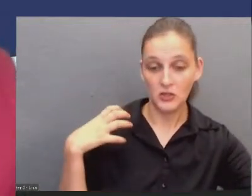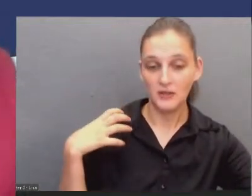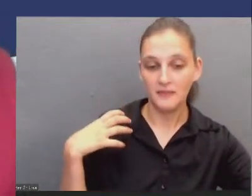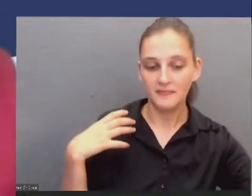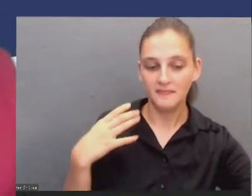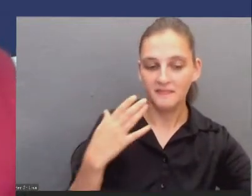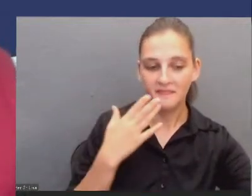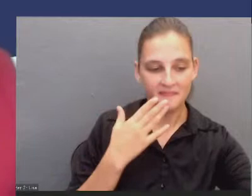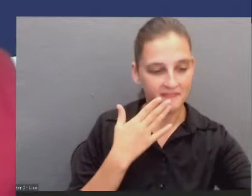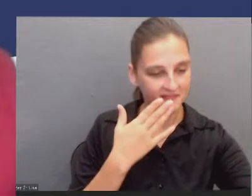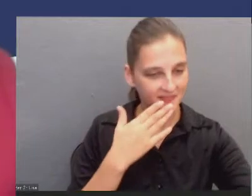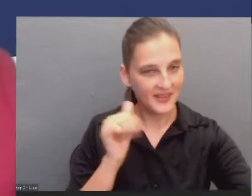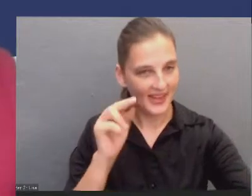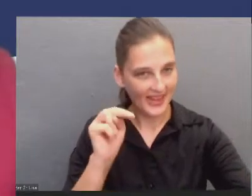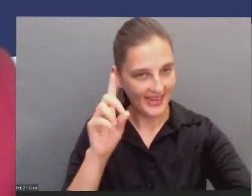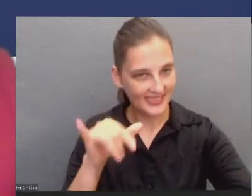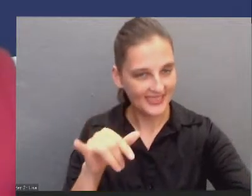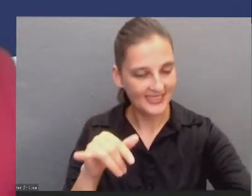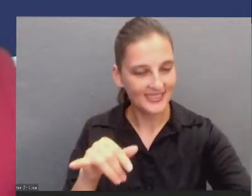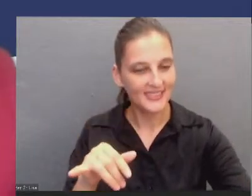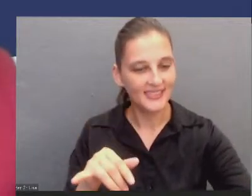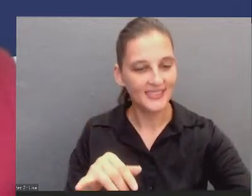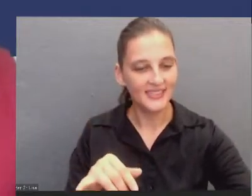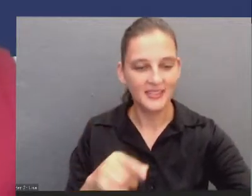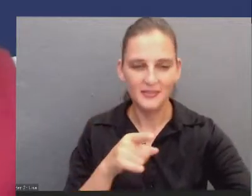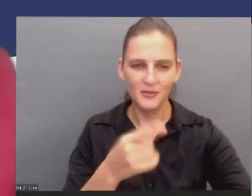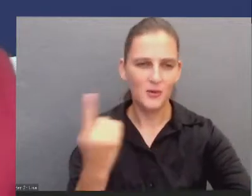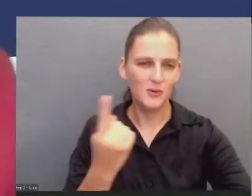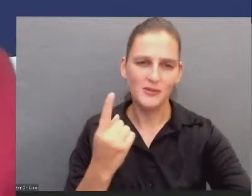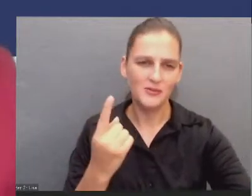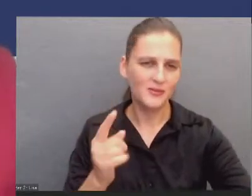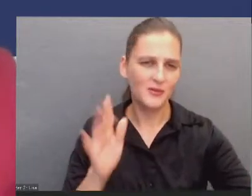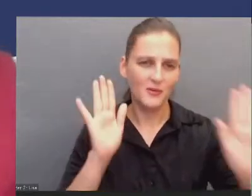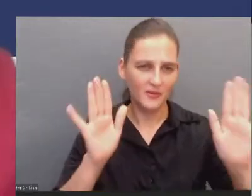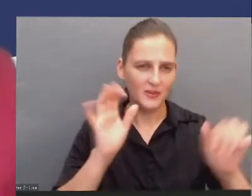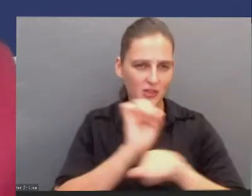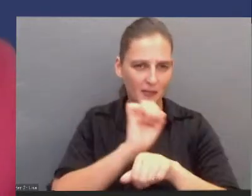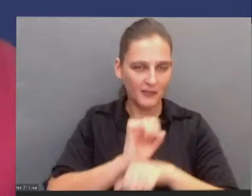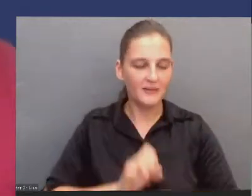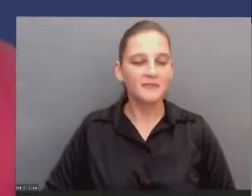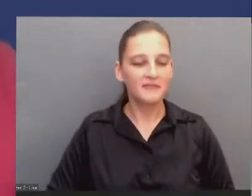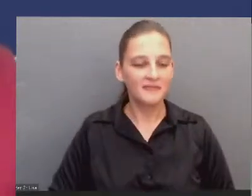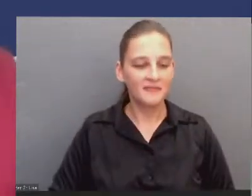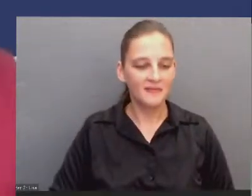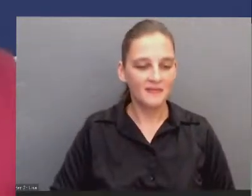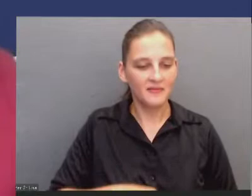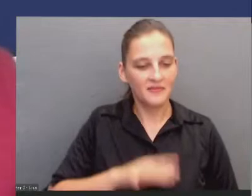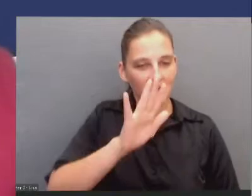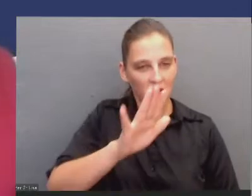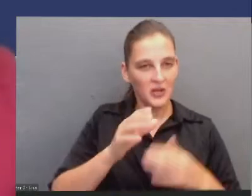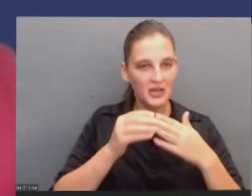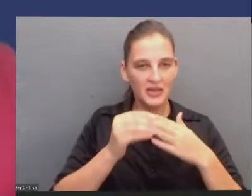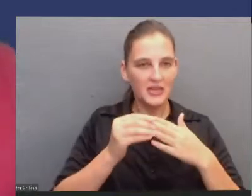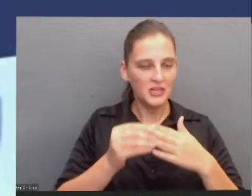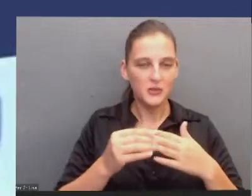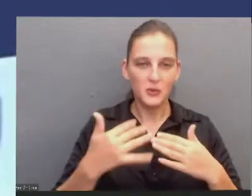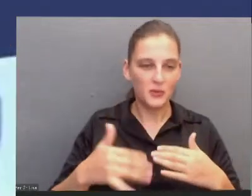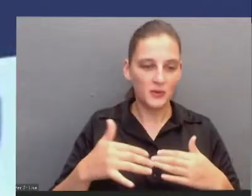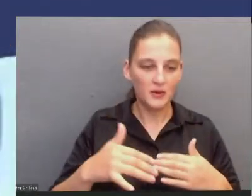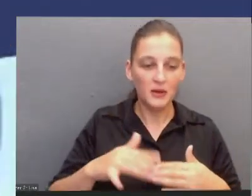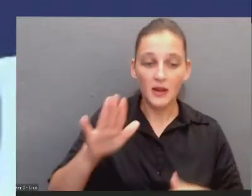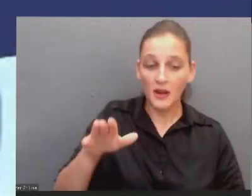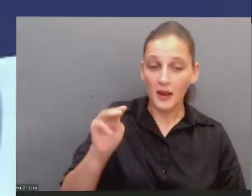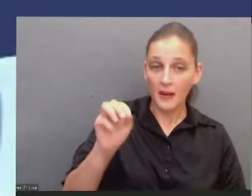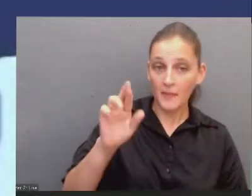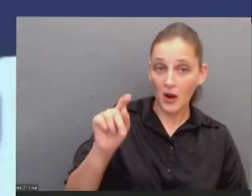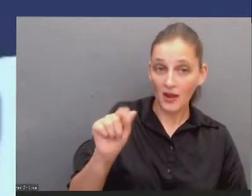Andy, for always doing an exceptional job. Your leadership is amazing. Thanks. Martha, just real